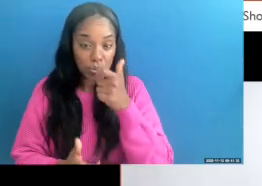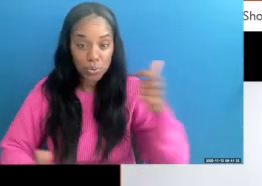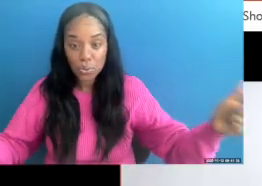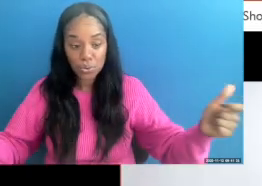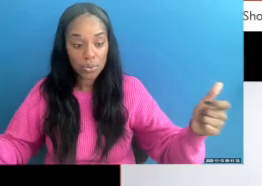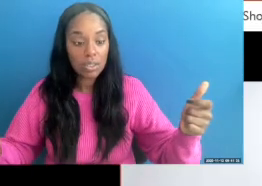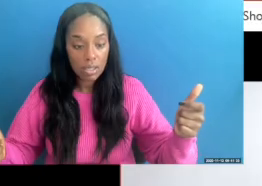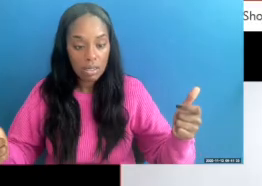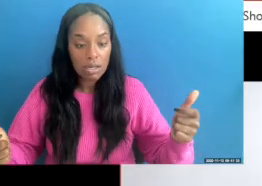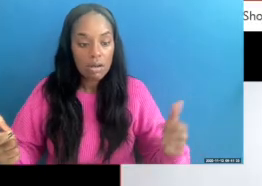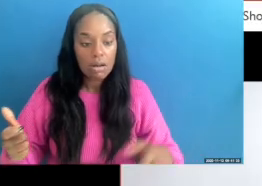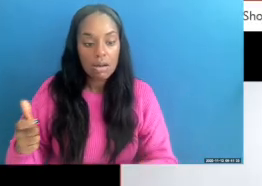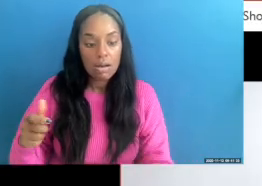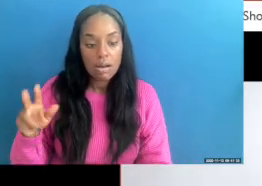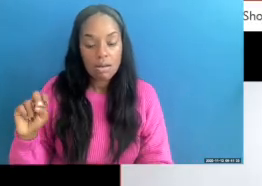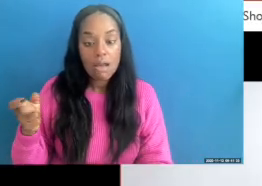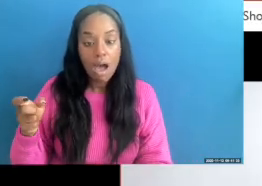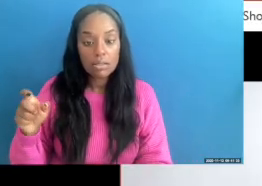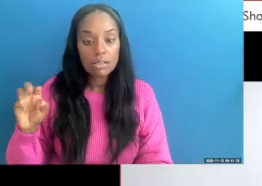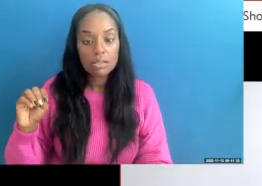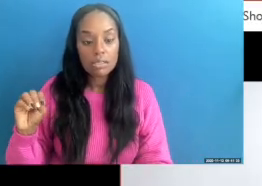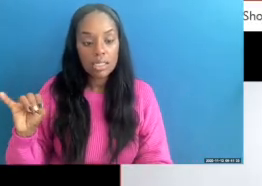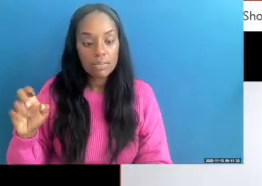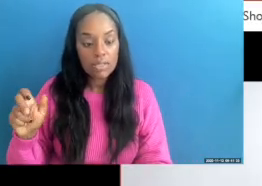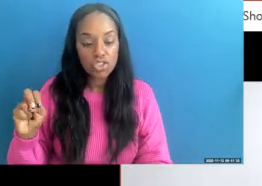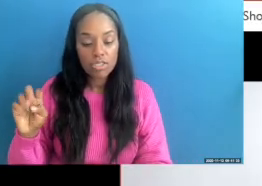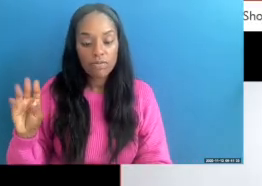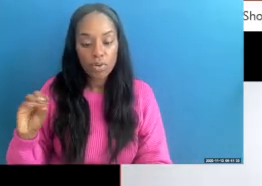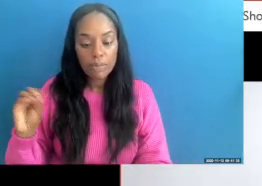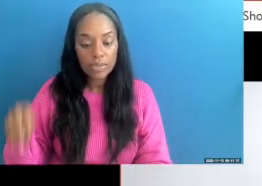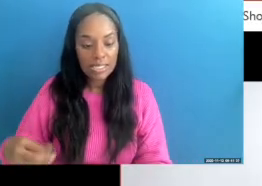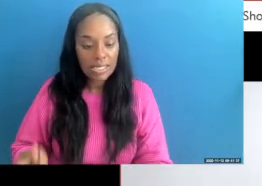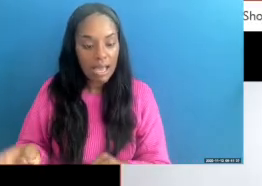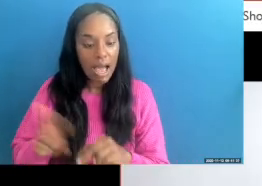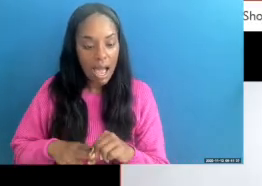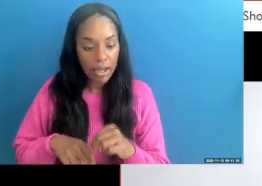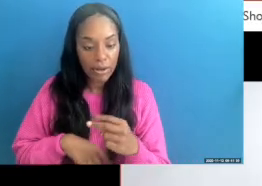to be 40% higher, PM fine particle pollution up by